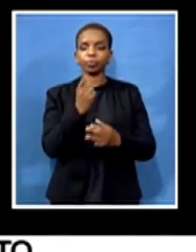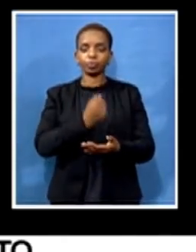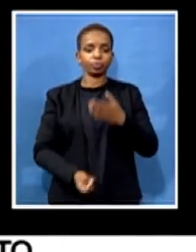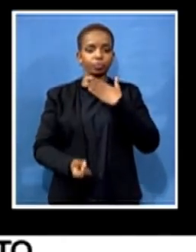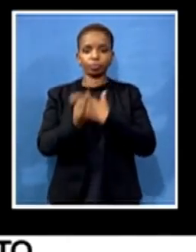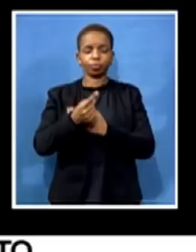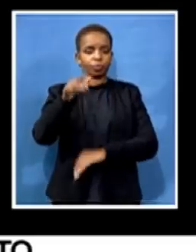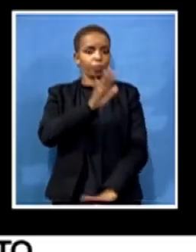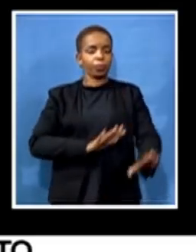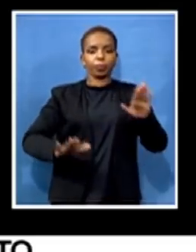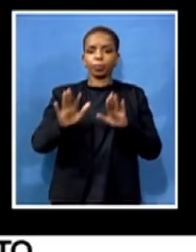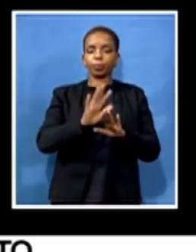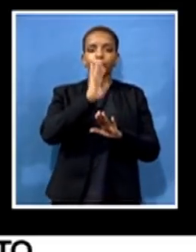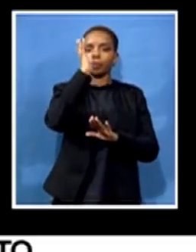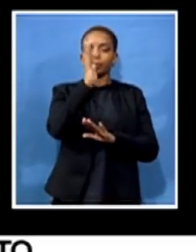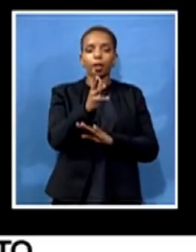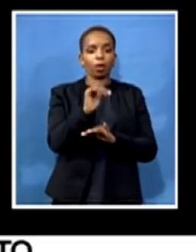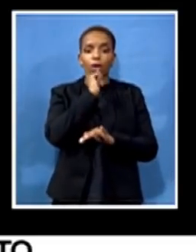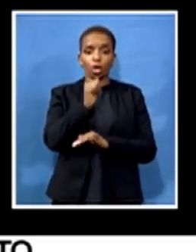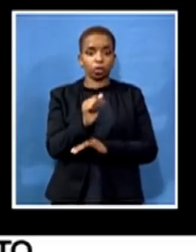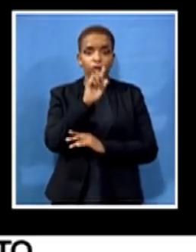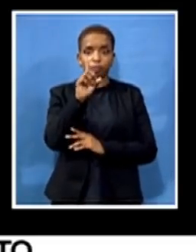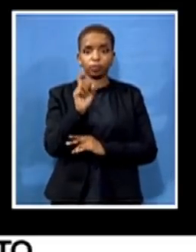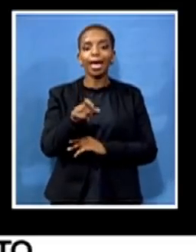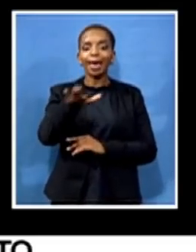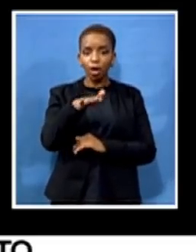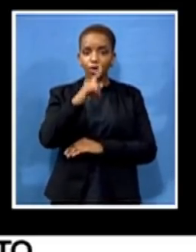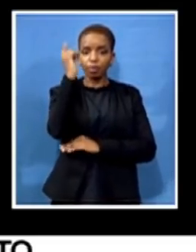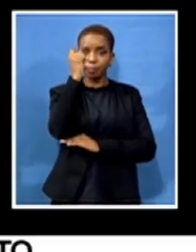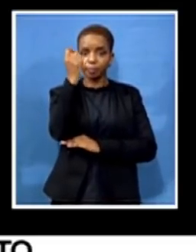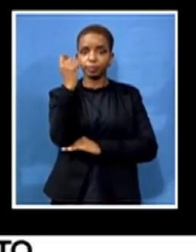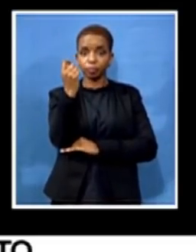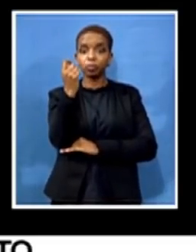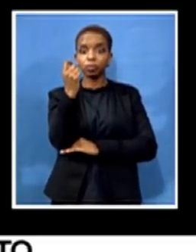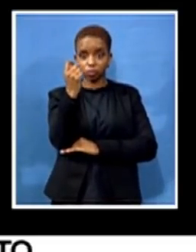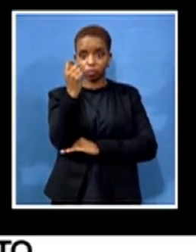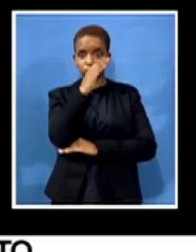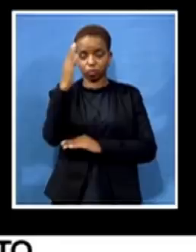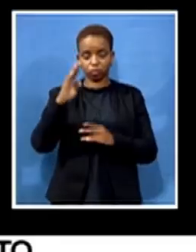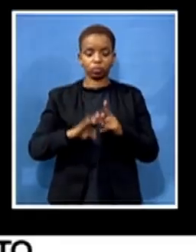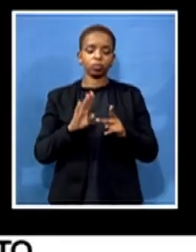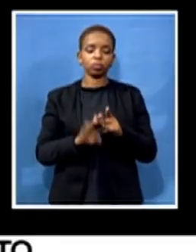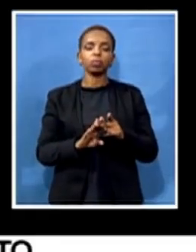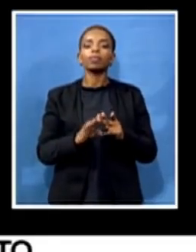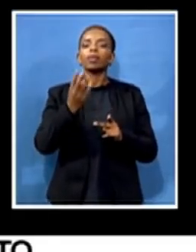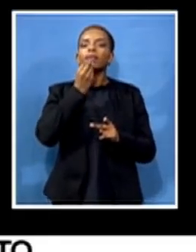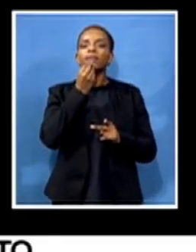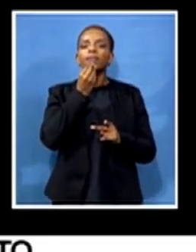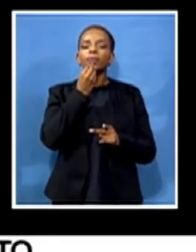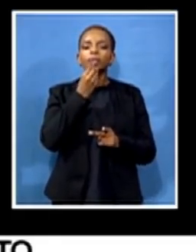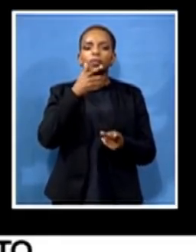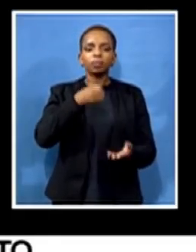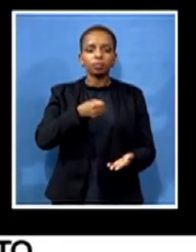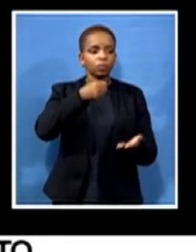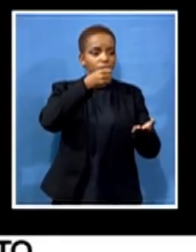water in rural areas? The food parcels distribution in almost all